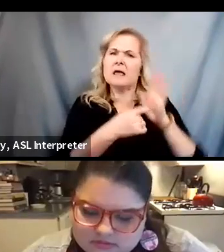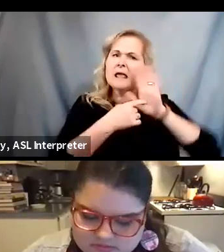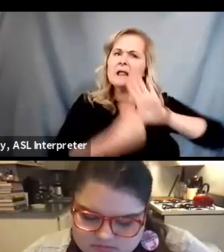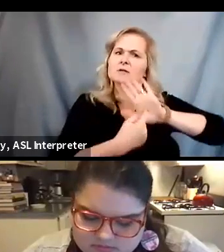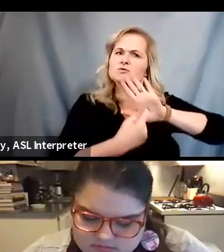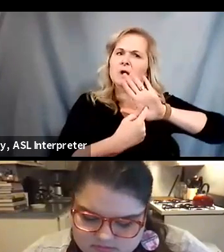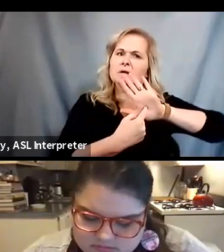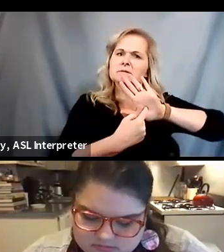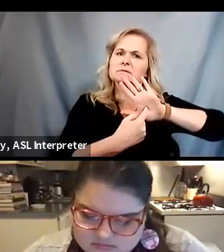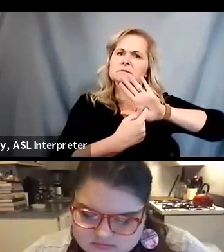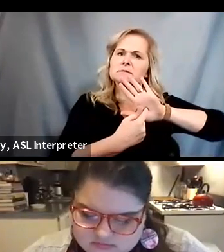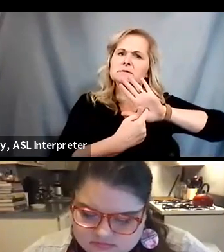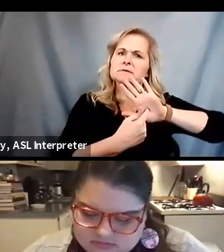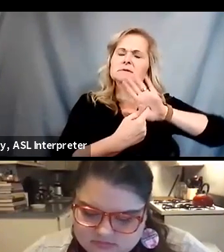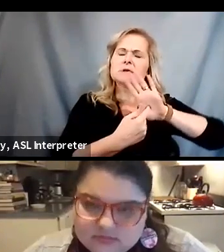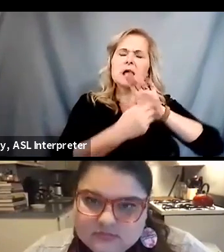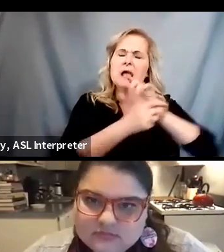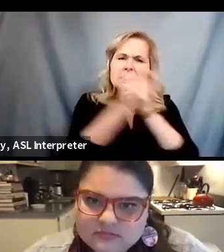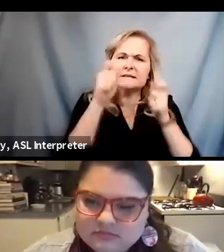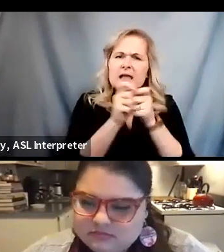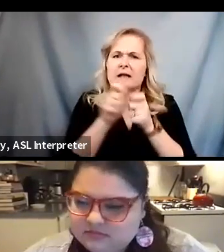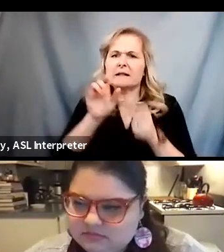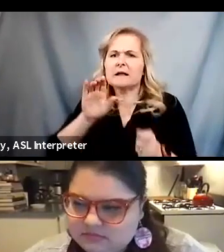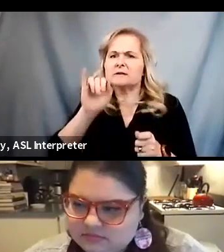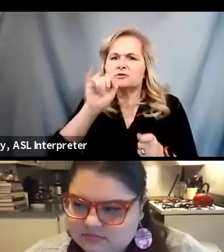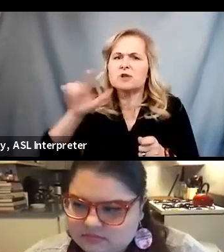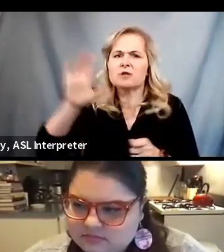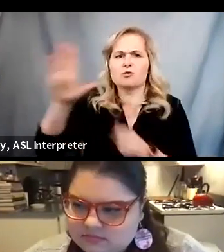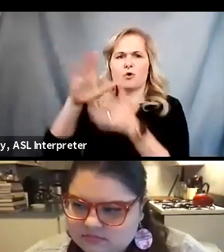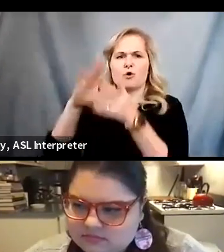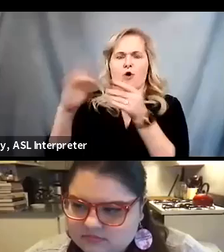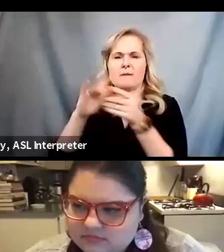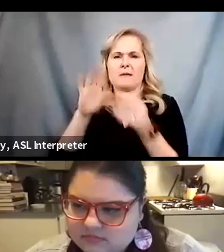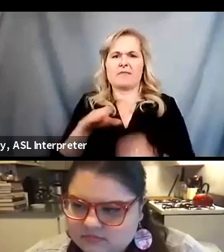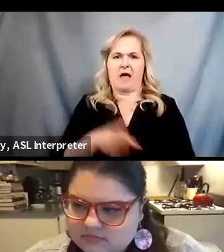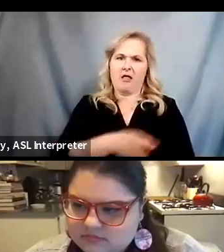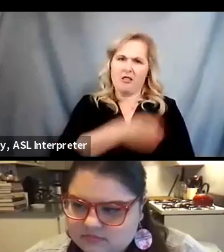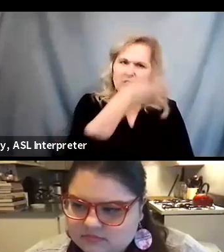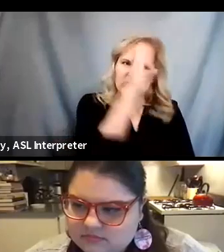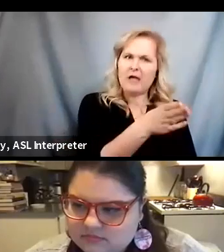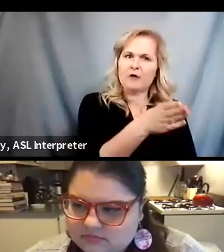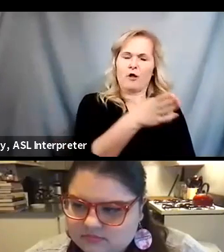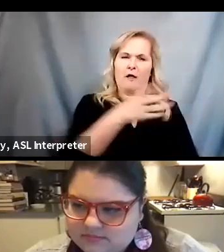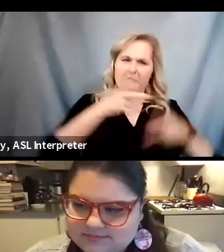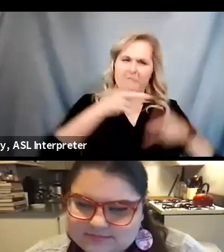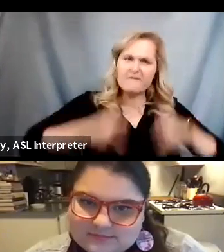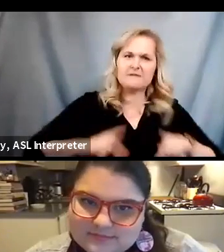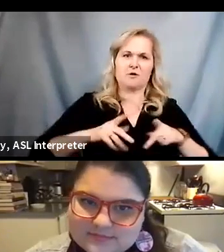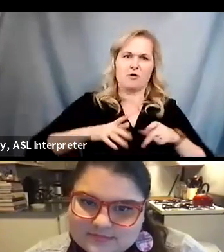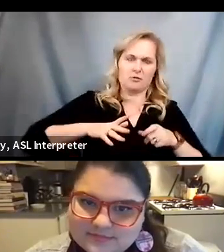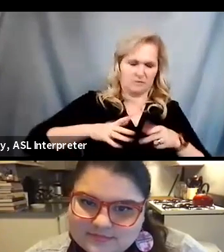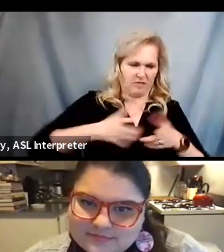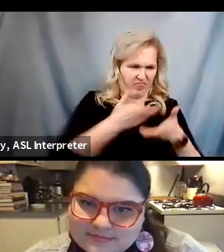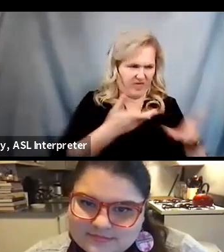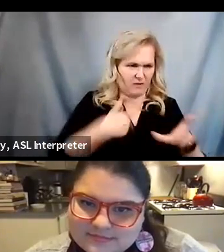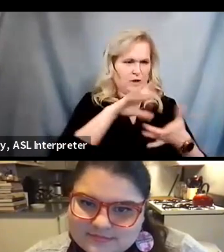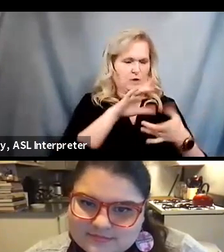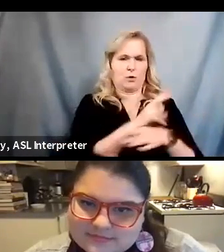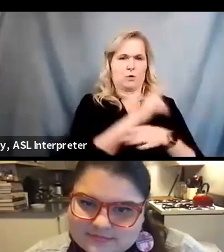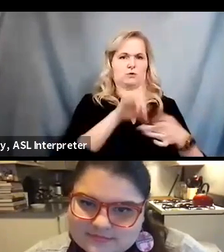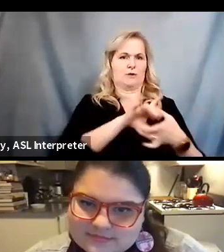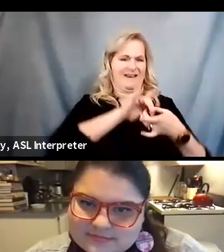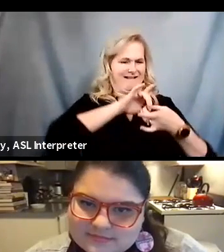illustrating that exactly what Jill was saying, the literal like physical object that we use to connect to